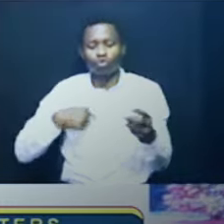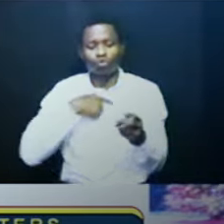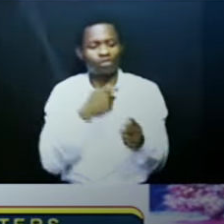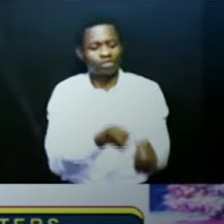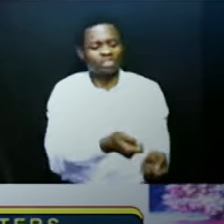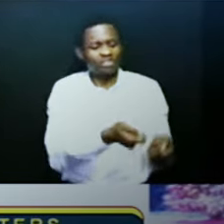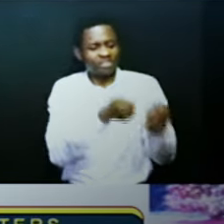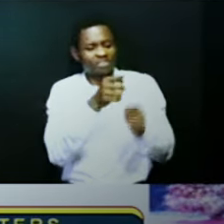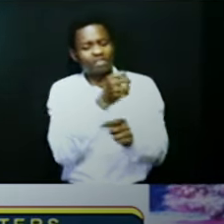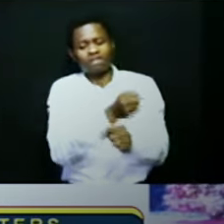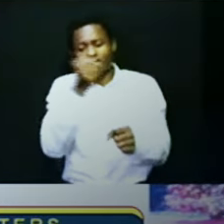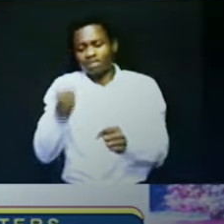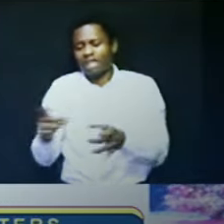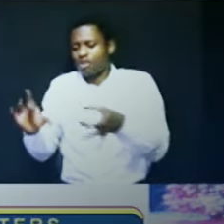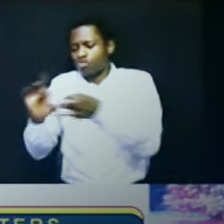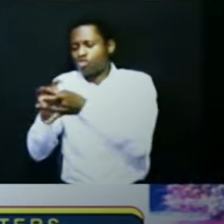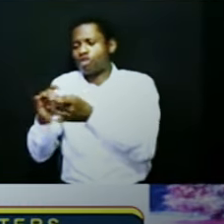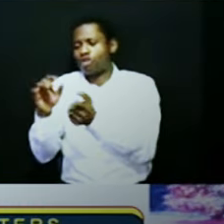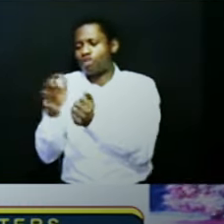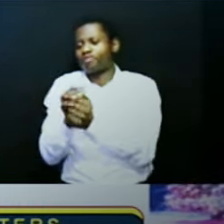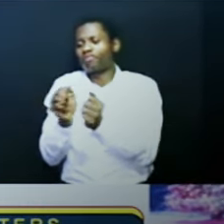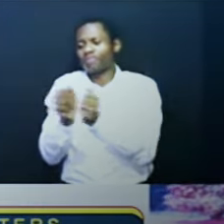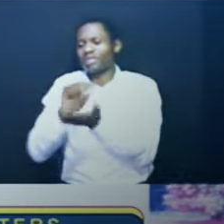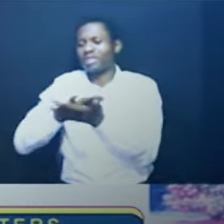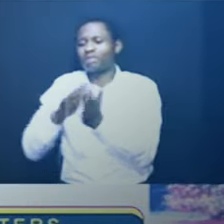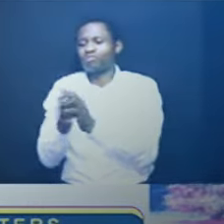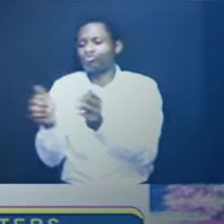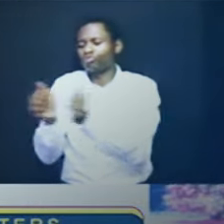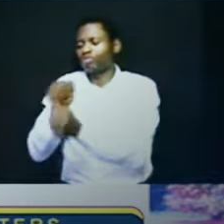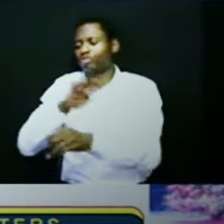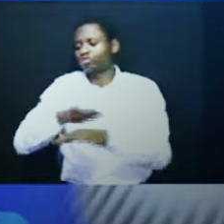because of our faith in the finished work on the